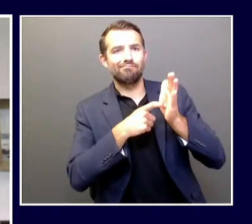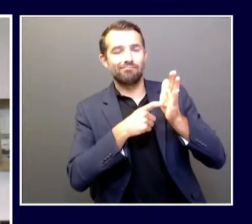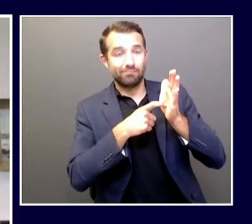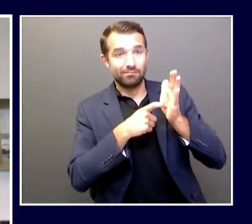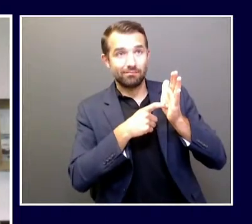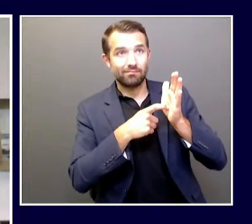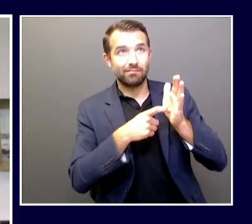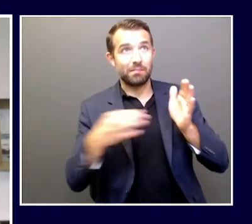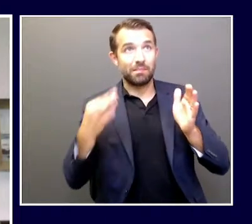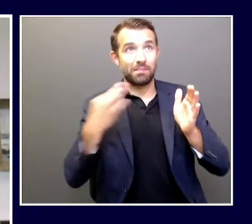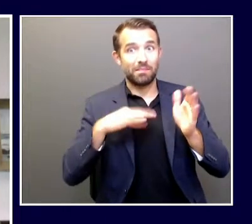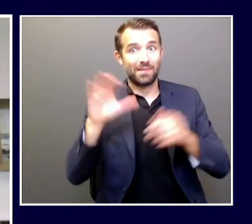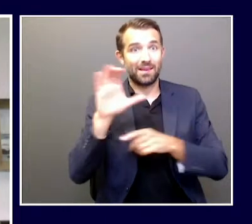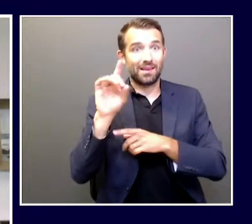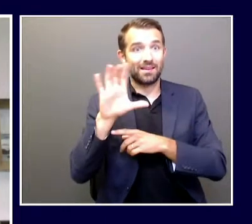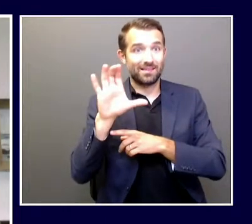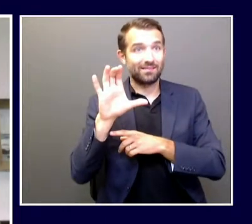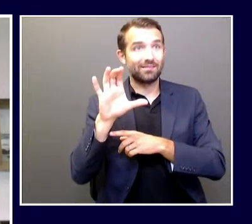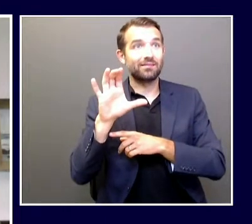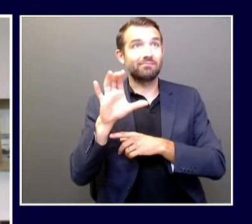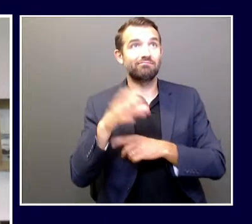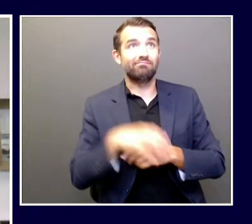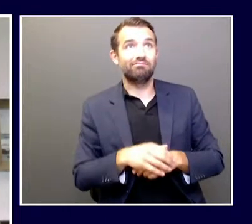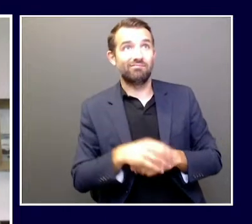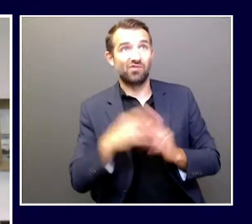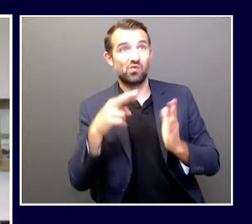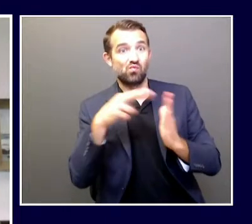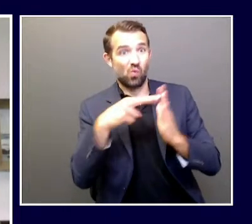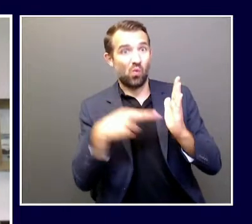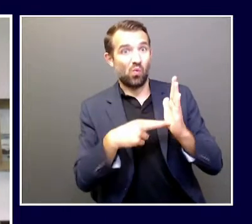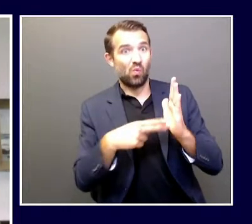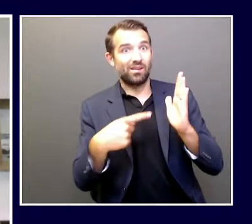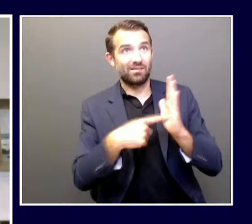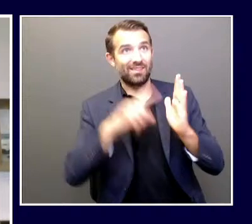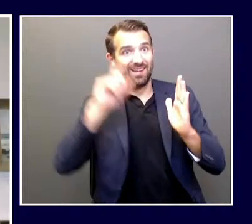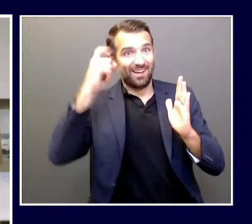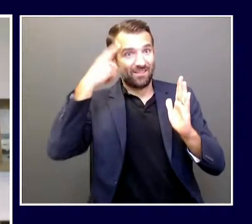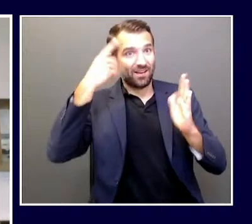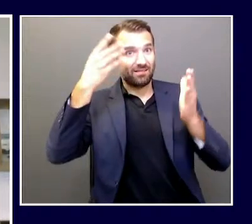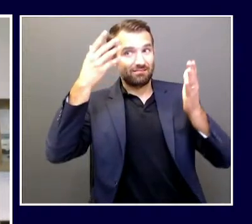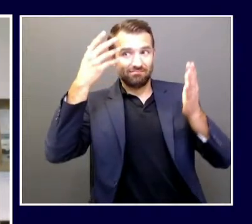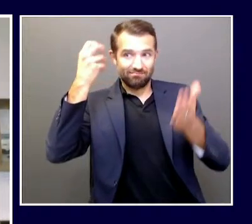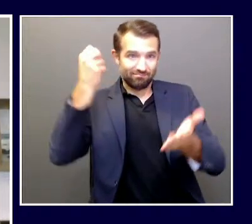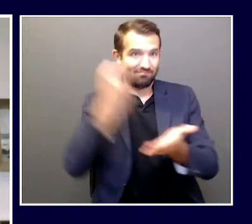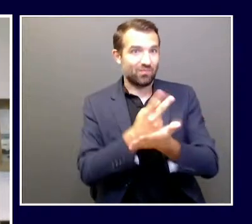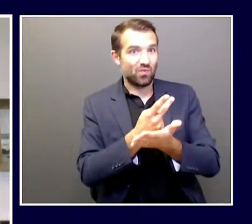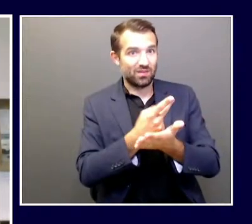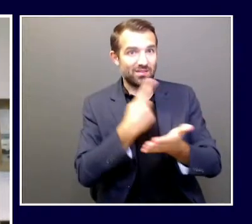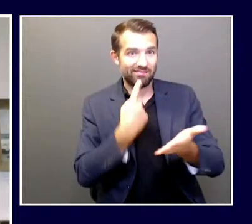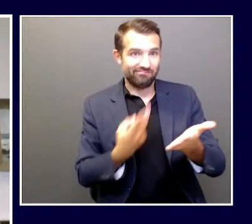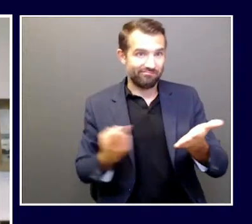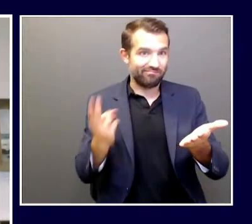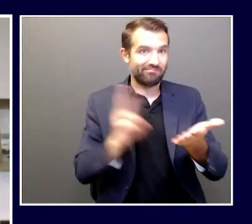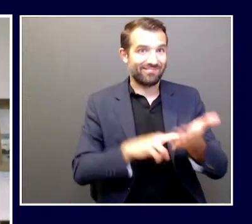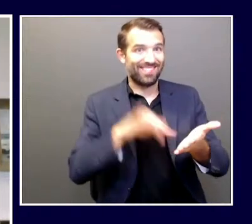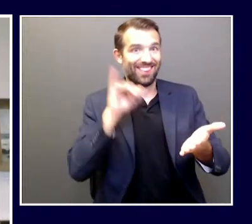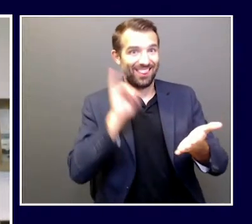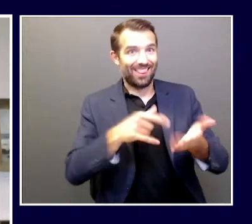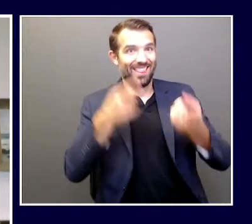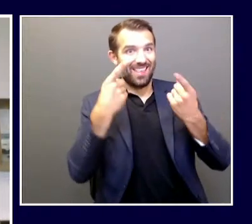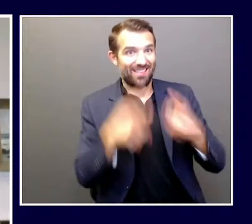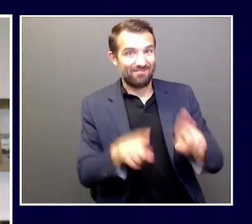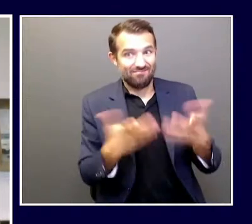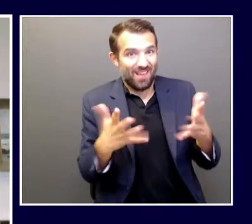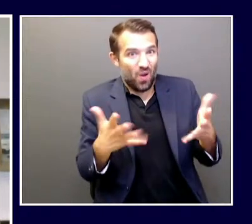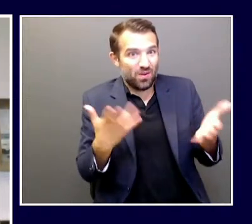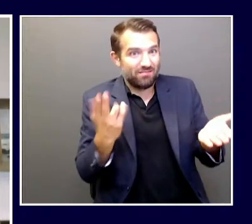that Governor Mills signed off on and put her stamp of approval on, is in effect. And I view that as the governing rule. I believe the